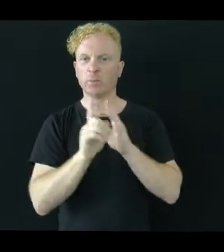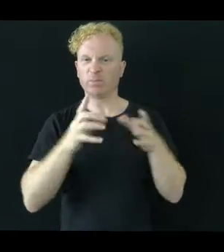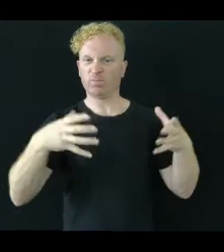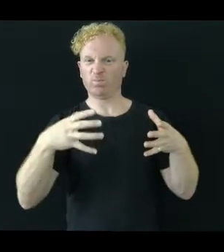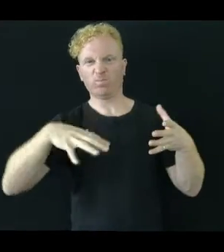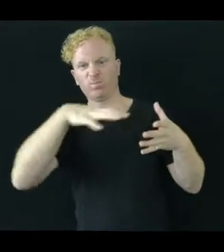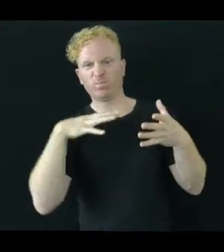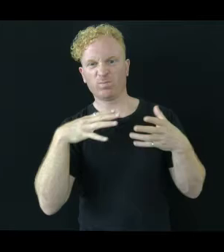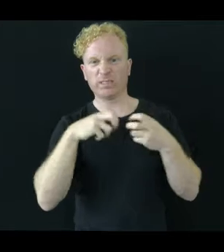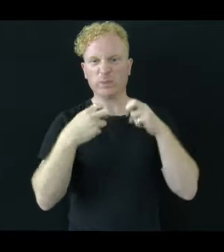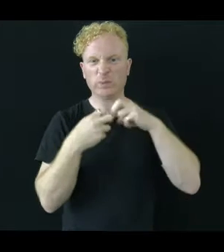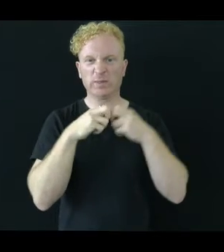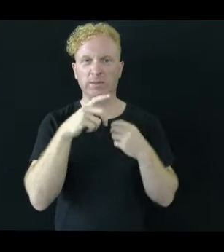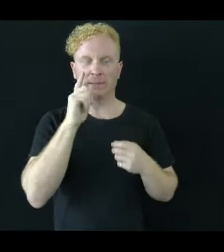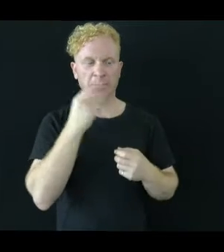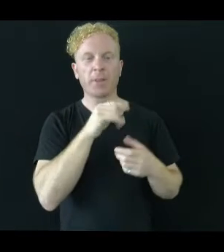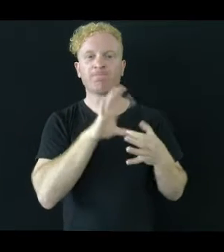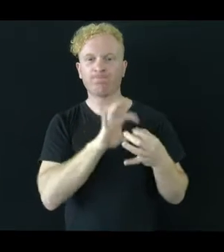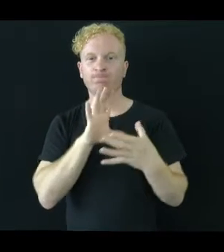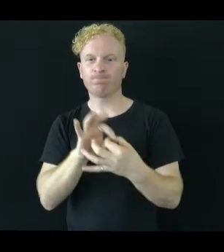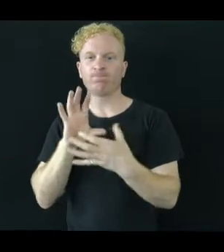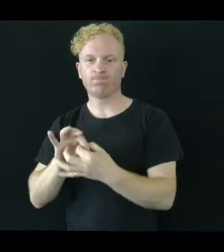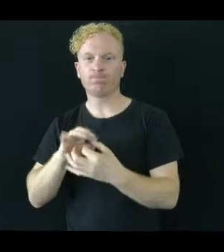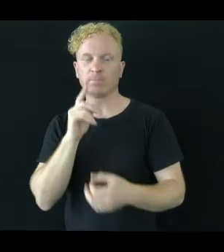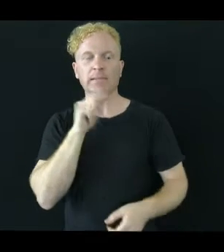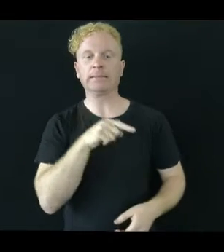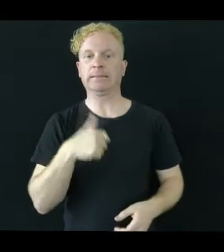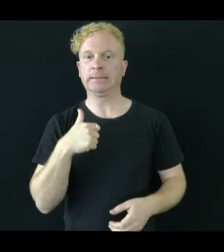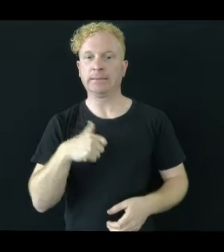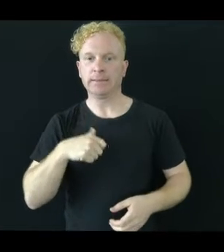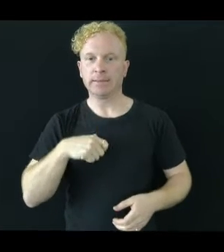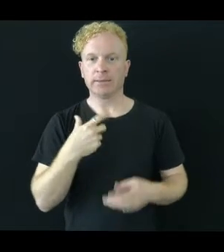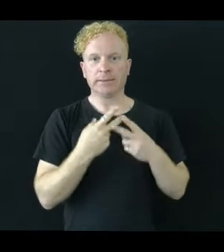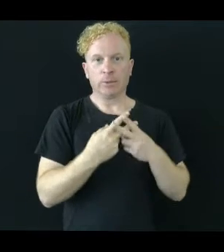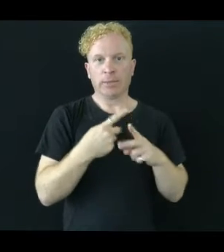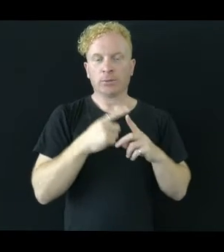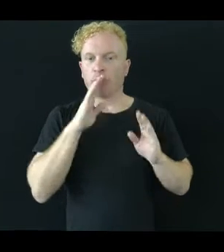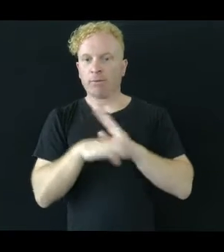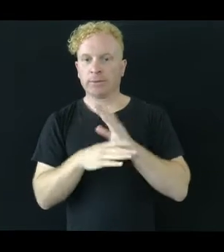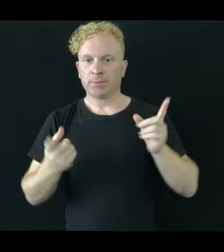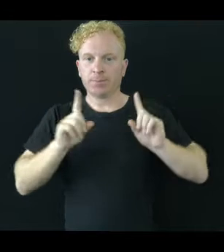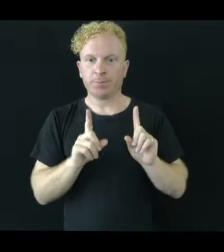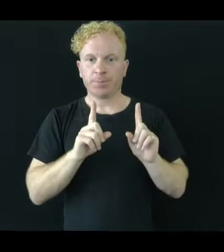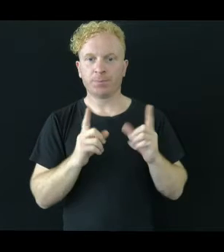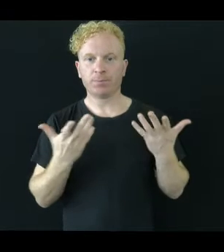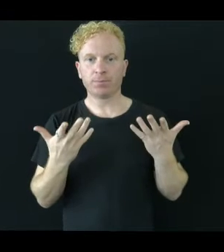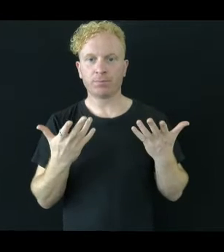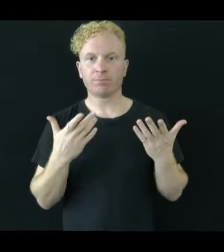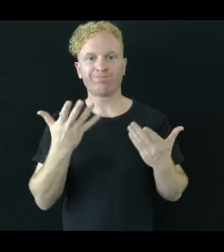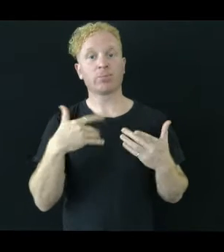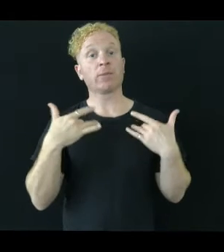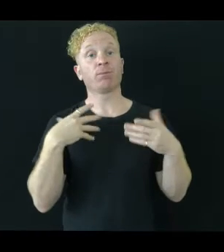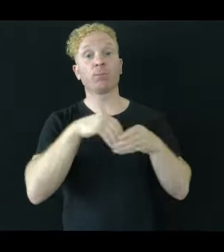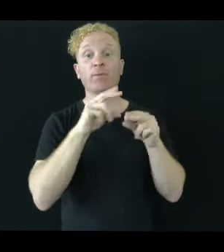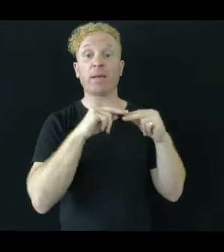all aspects of privacy. So what kind of issues do you sort of see as relevant to sexuality and privacy? If we're living with